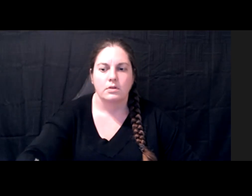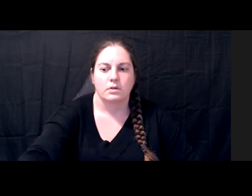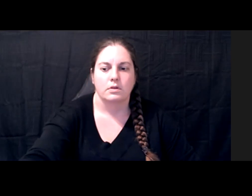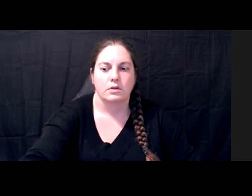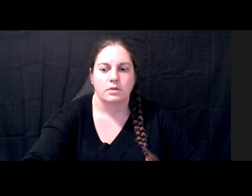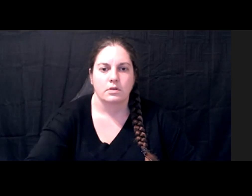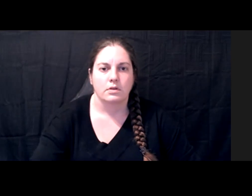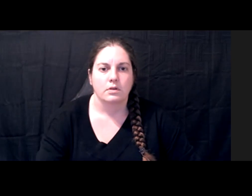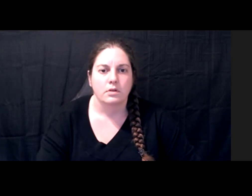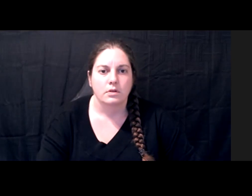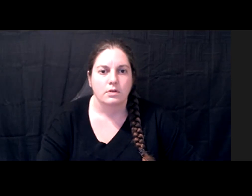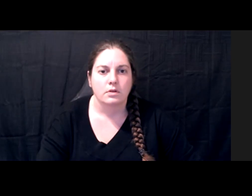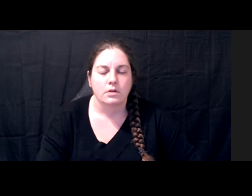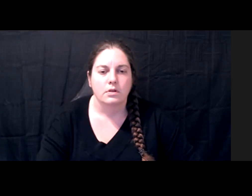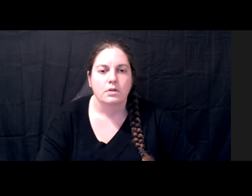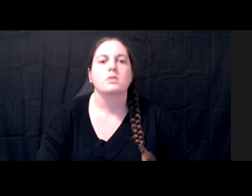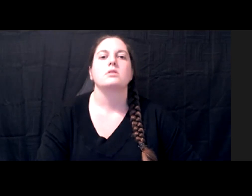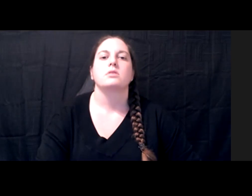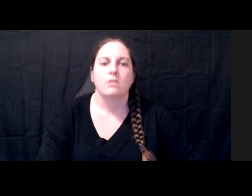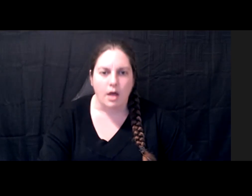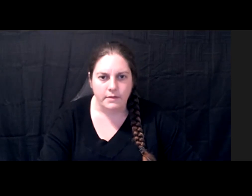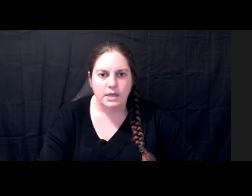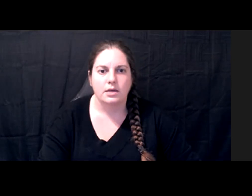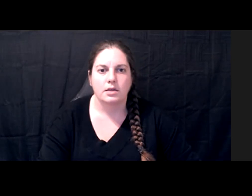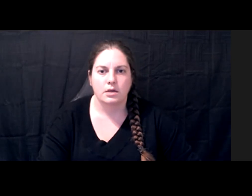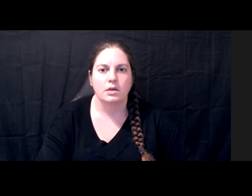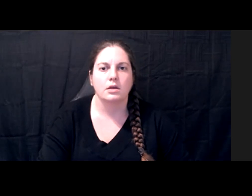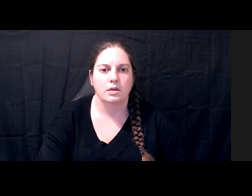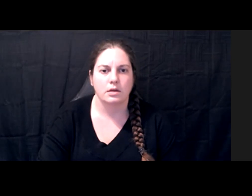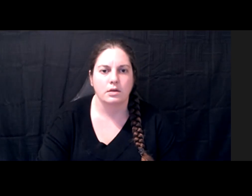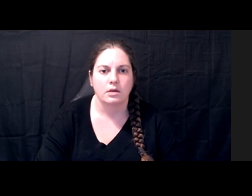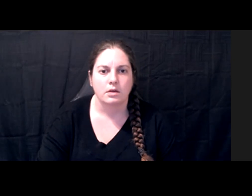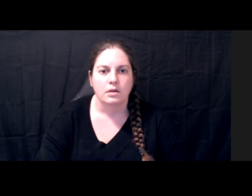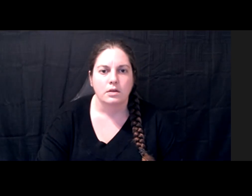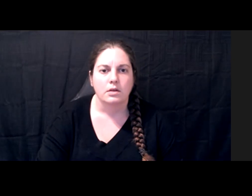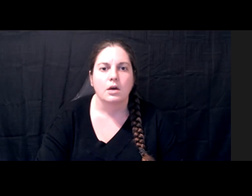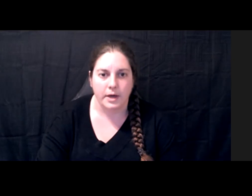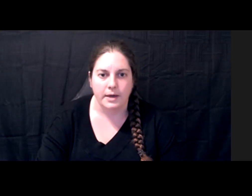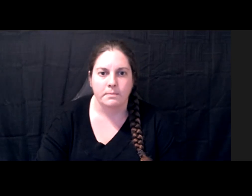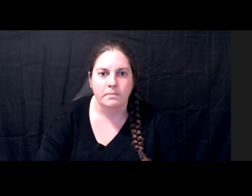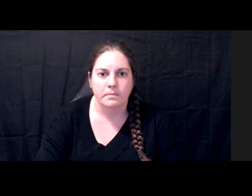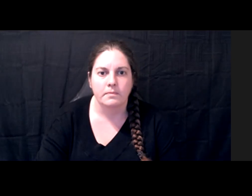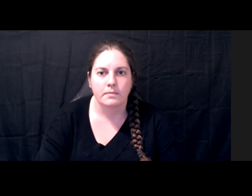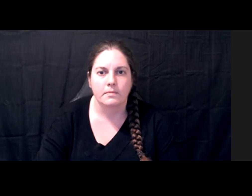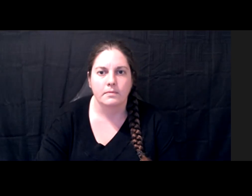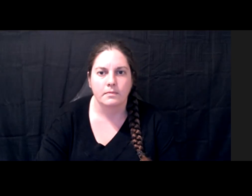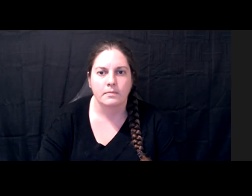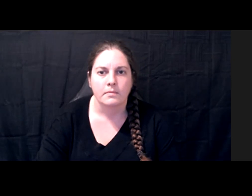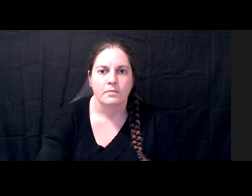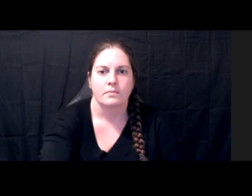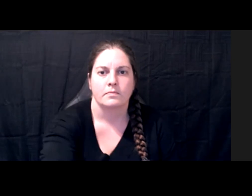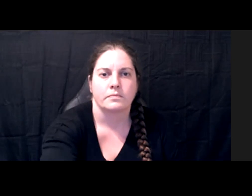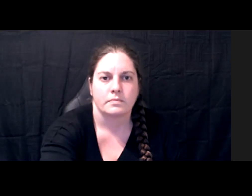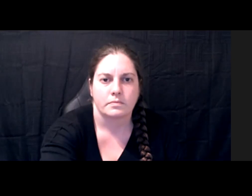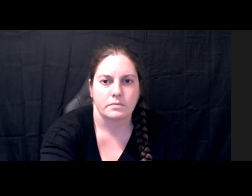the link to the YouTube video, because I house all of the course videos on my YouTube channel, Okay. and then you can just go